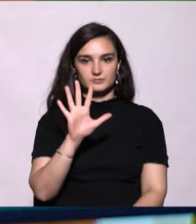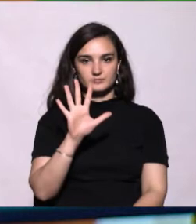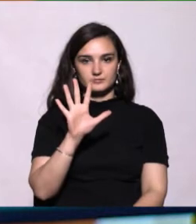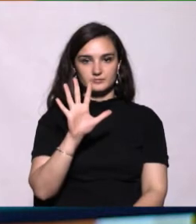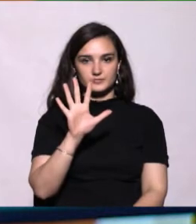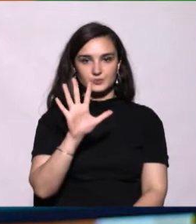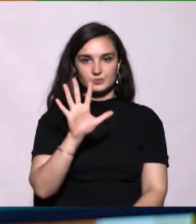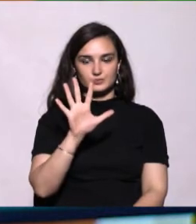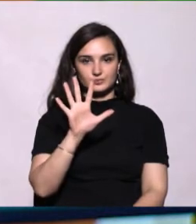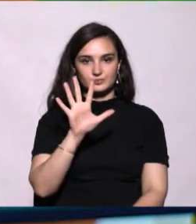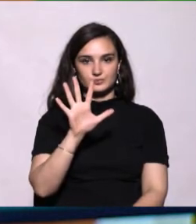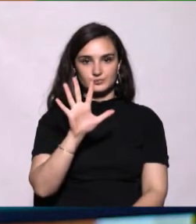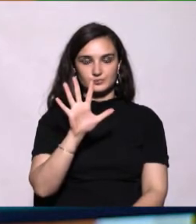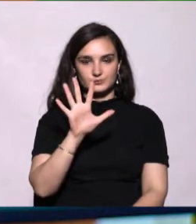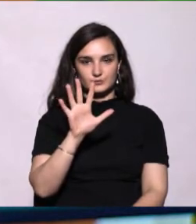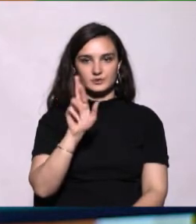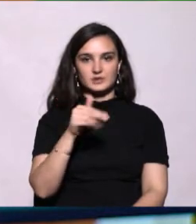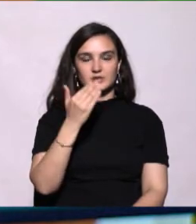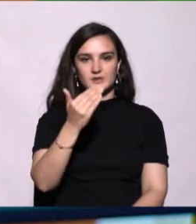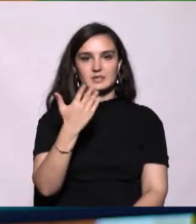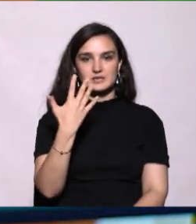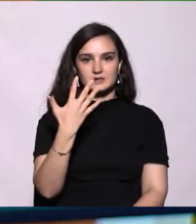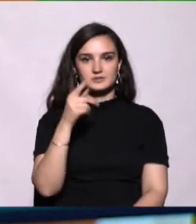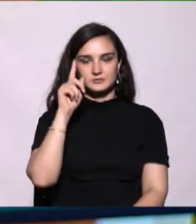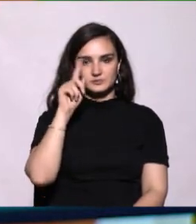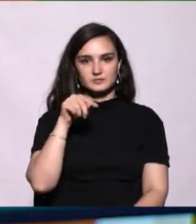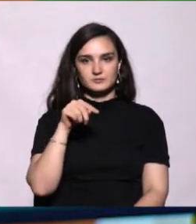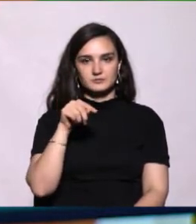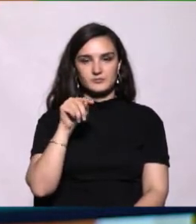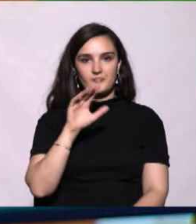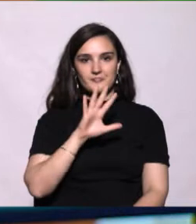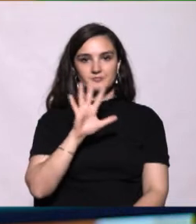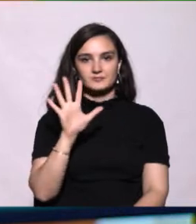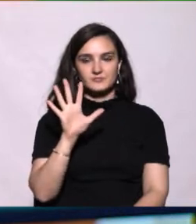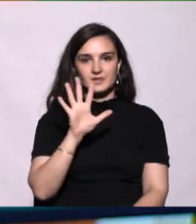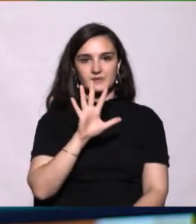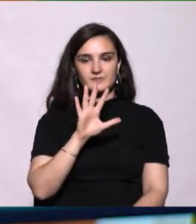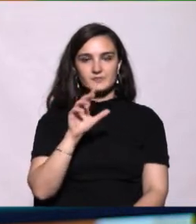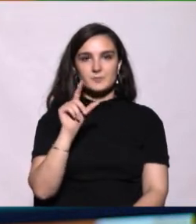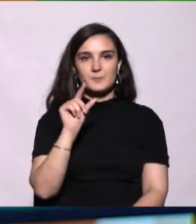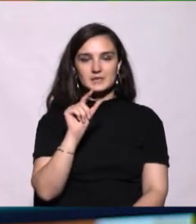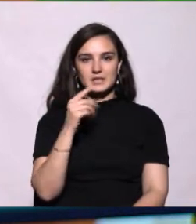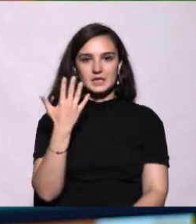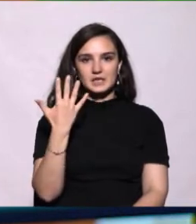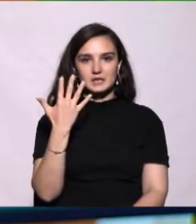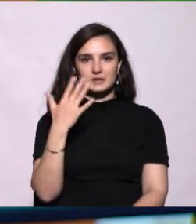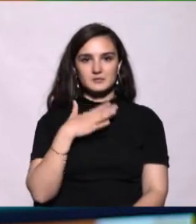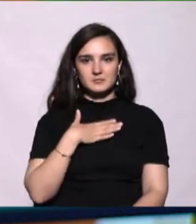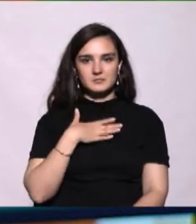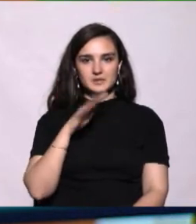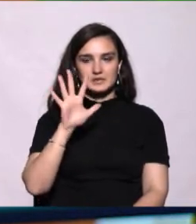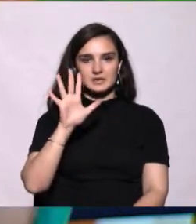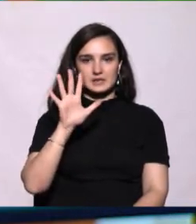my hand and on your hand. Do you know the song? Five little fingers on